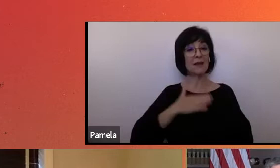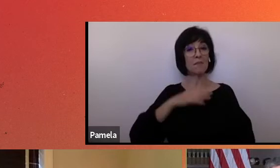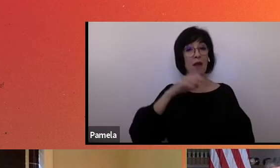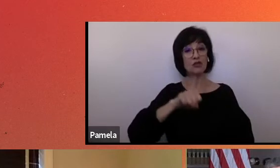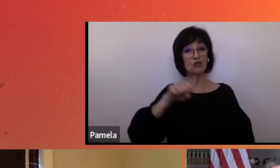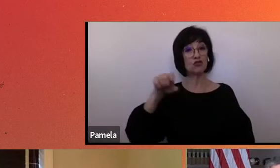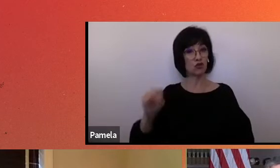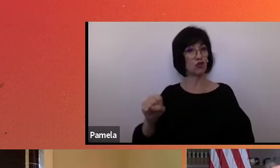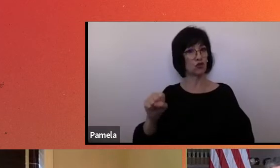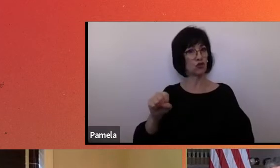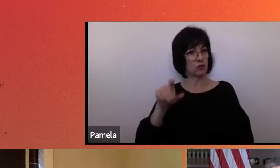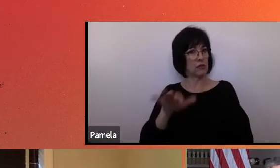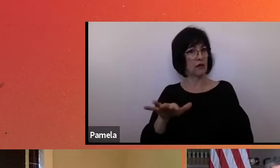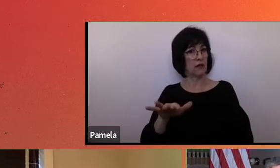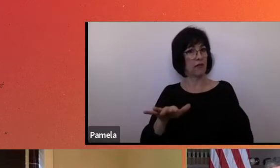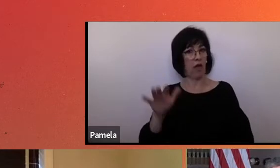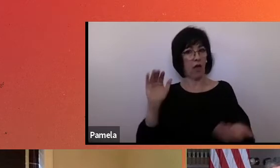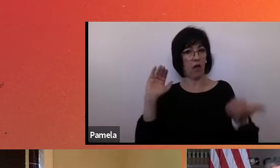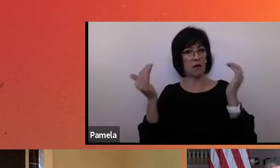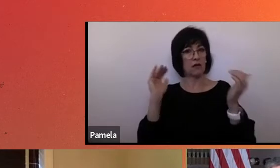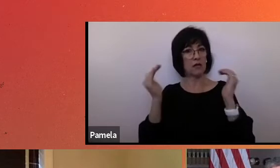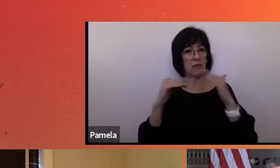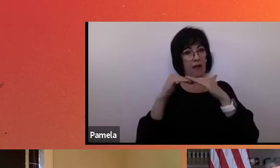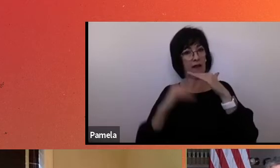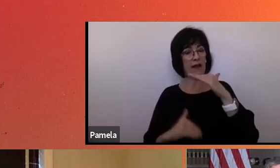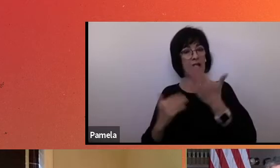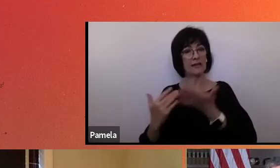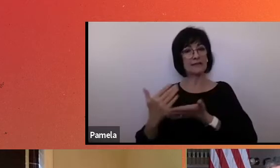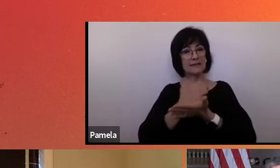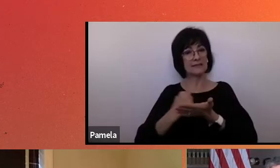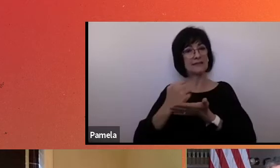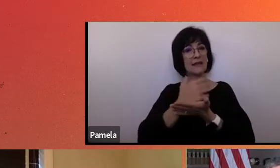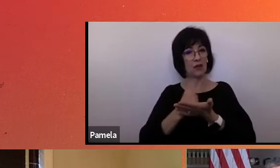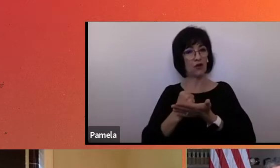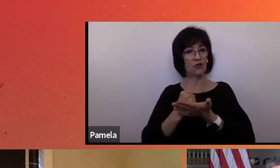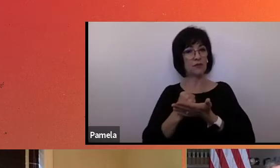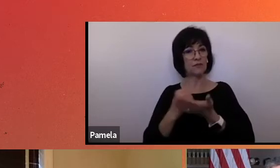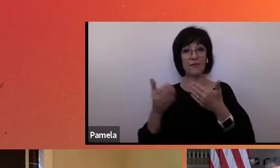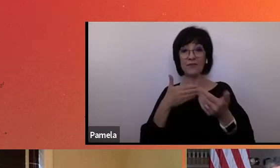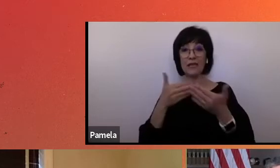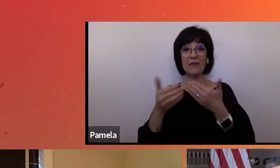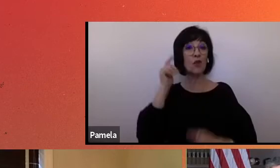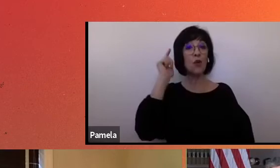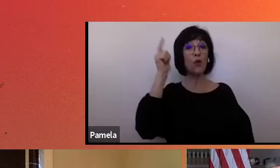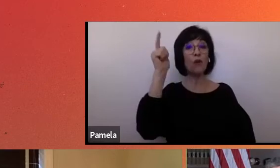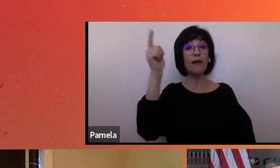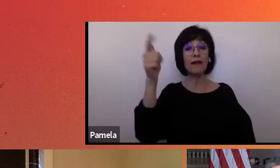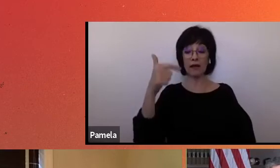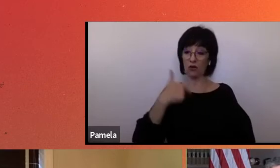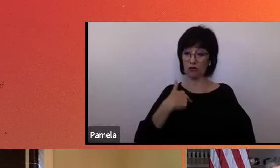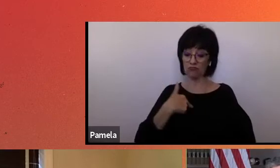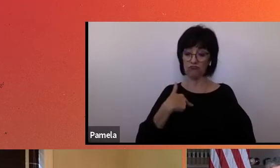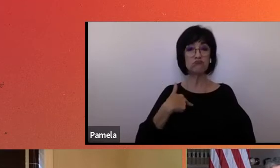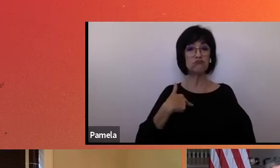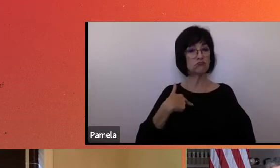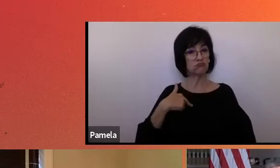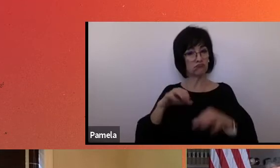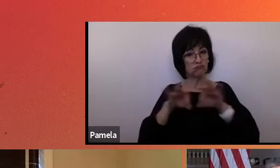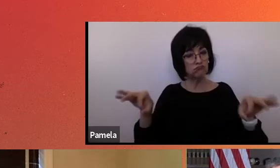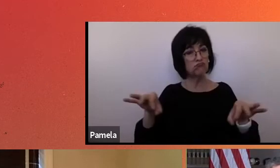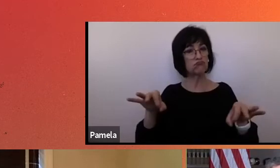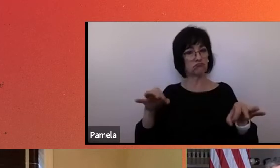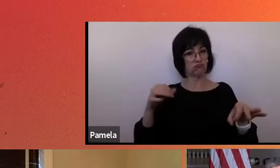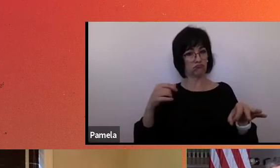that I had less salary, even though I ended up with a PhD and have had a lot of experiences and so